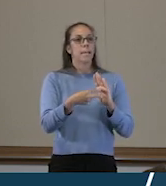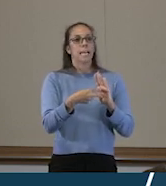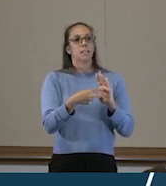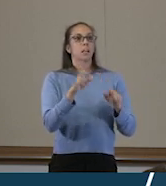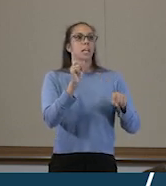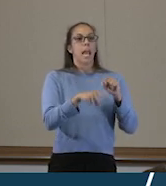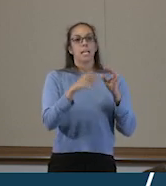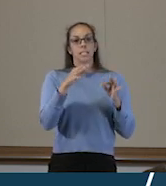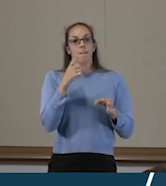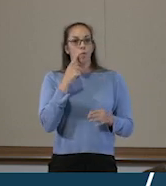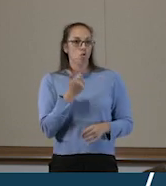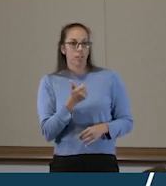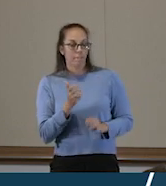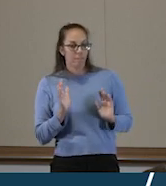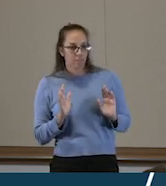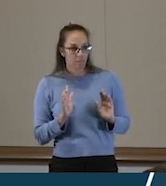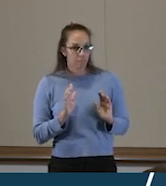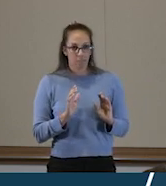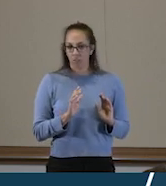make decisions.